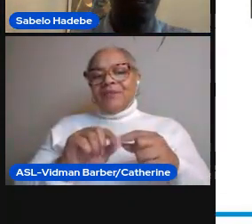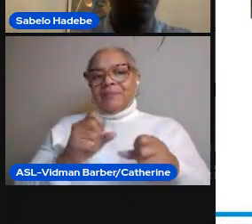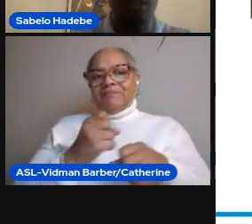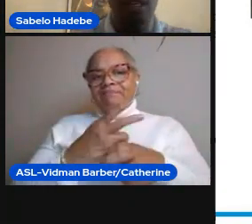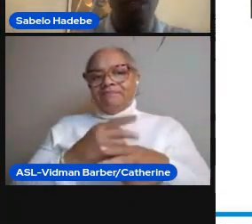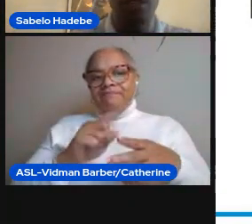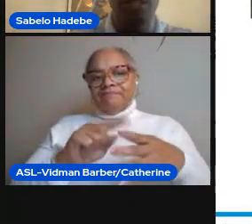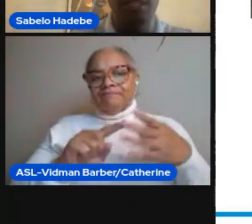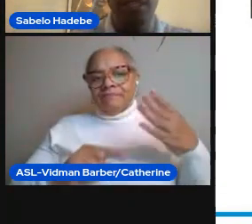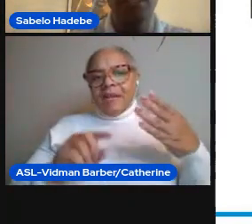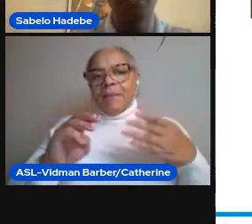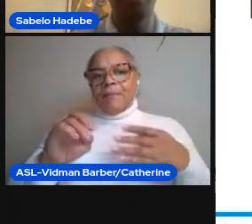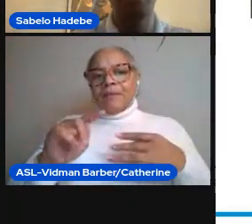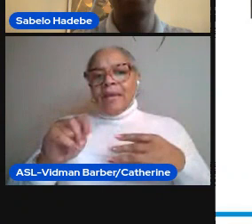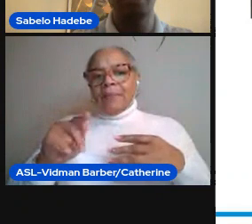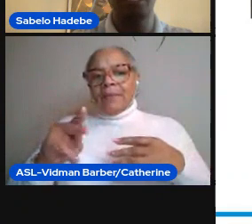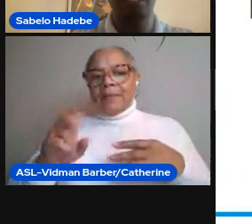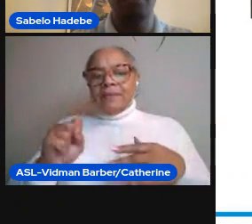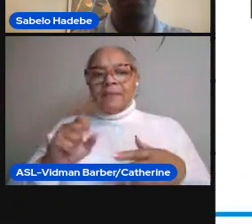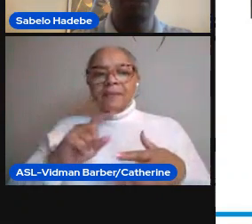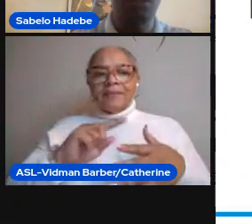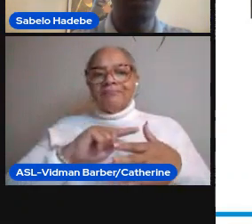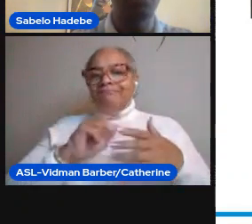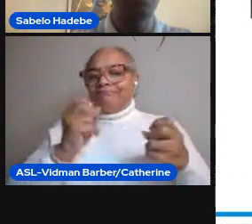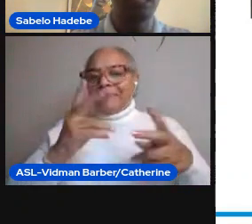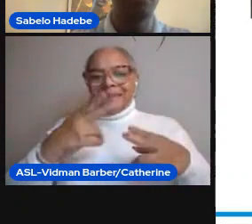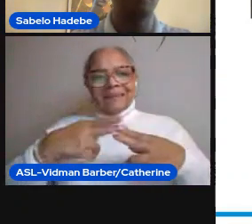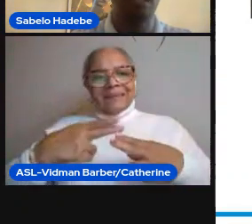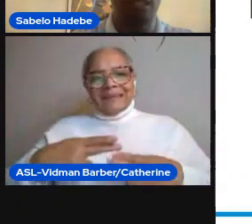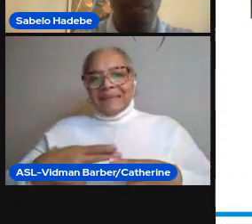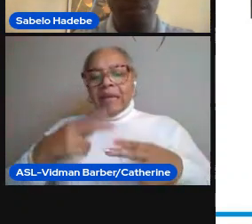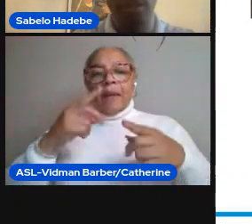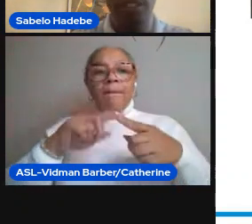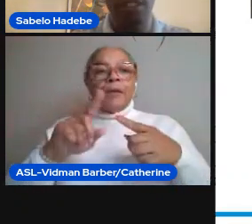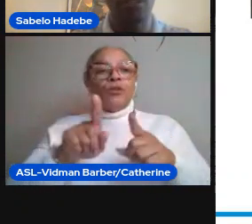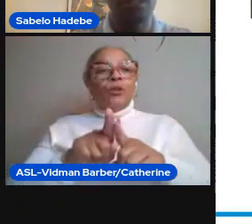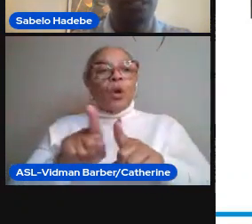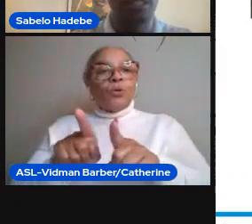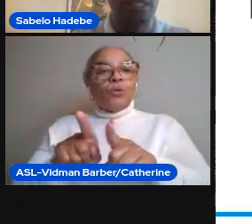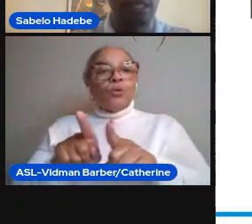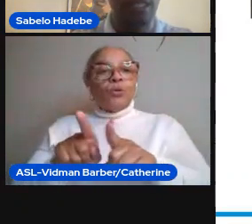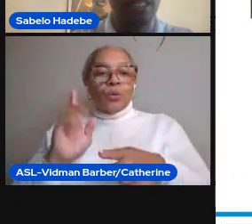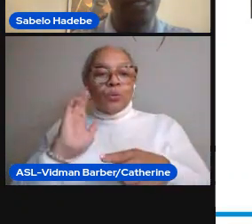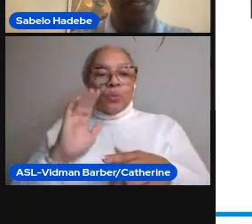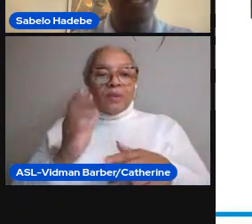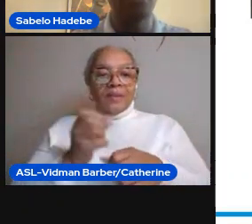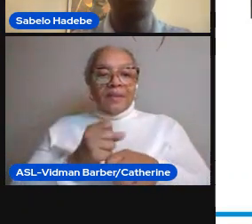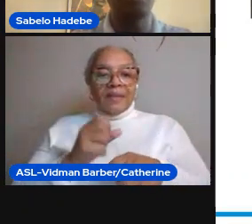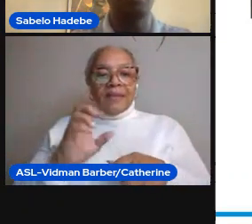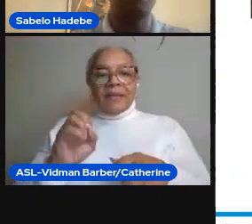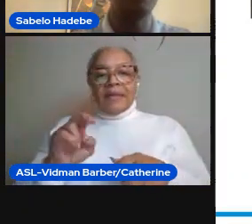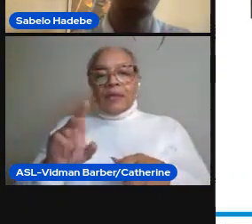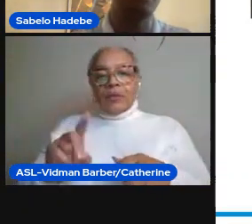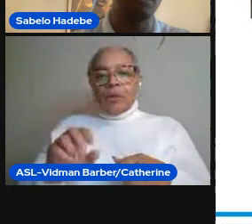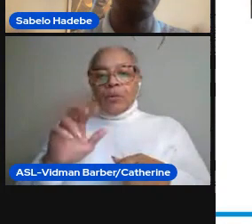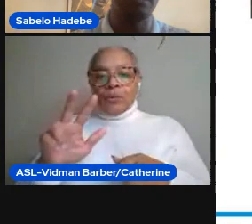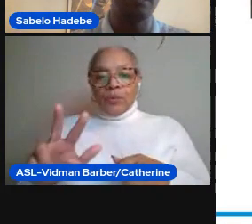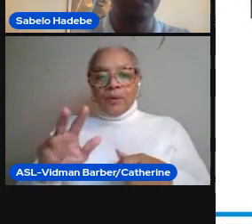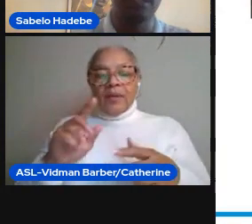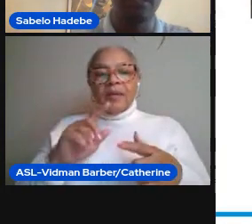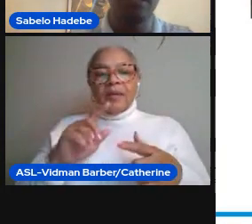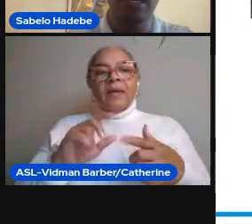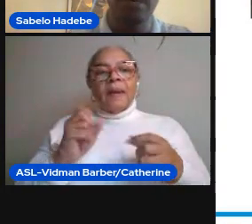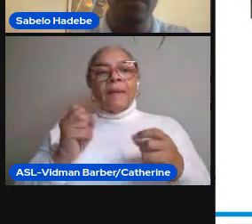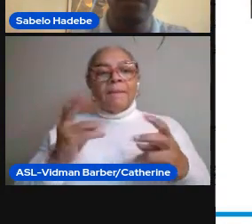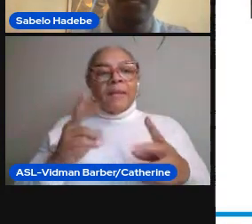are kynurenine, but you also get indole-3 aldehyde. You also get many other